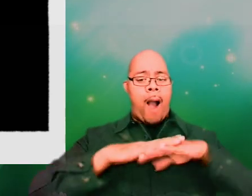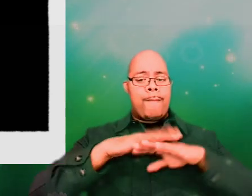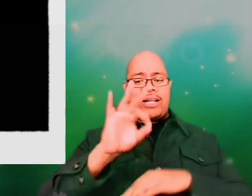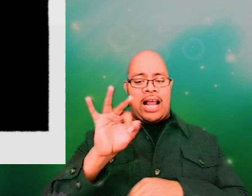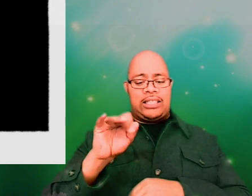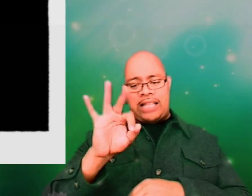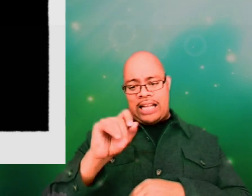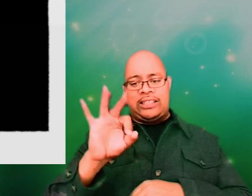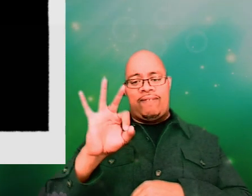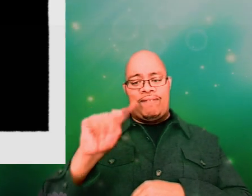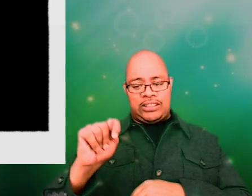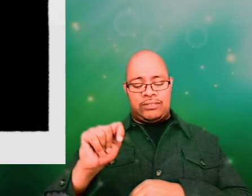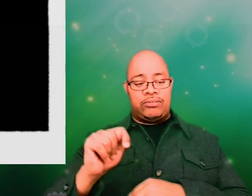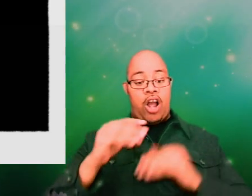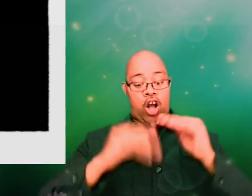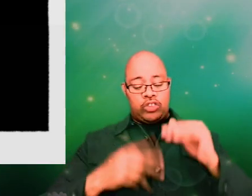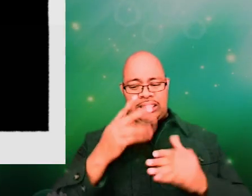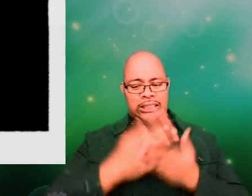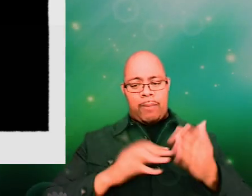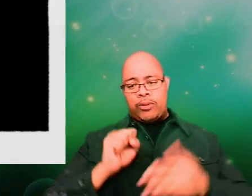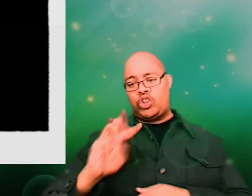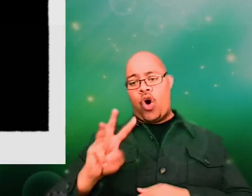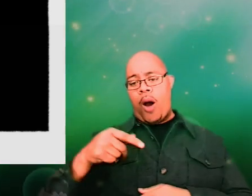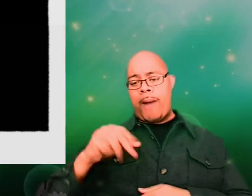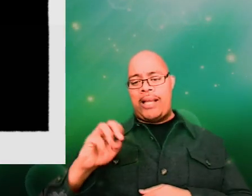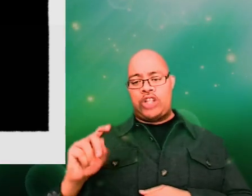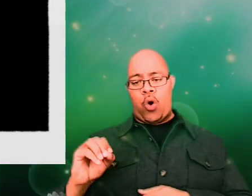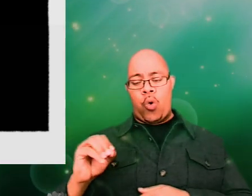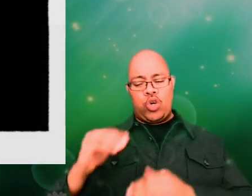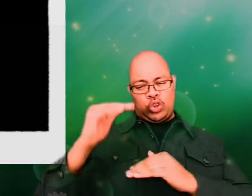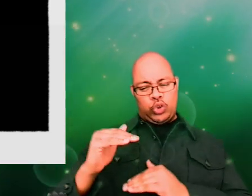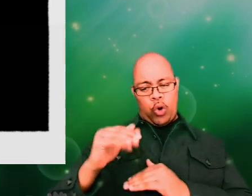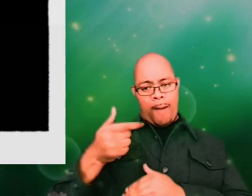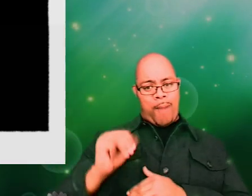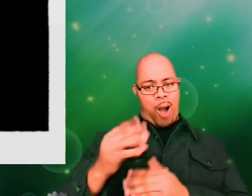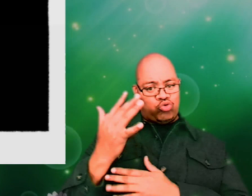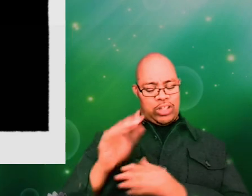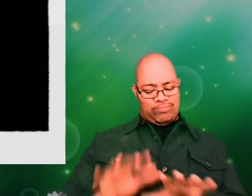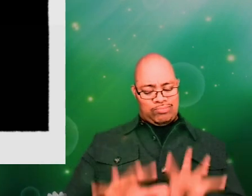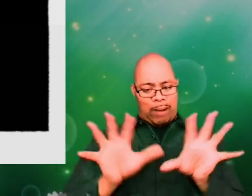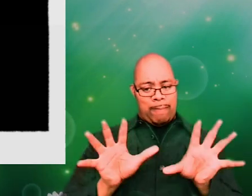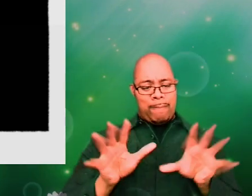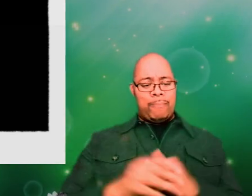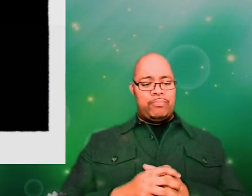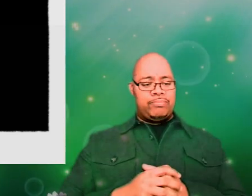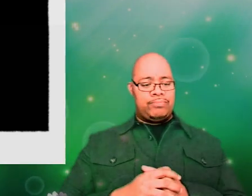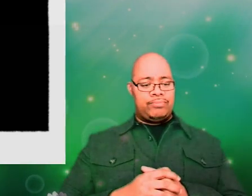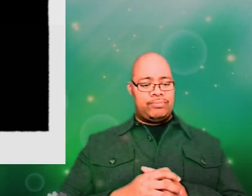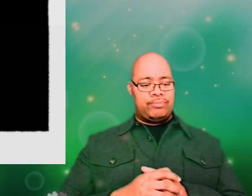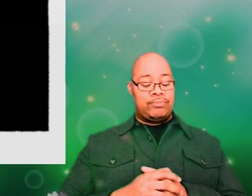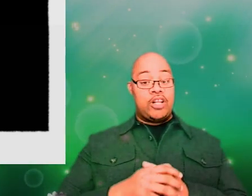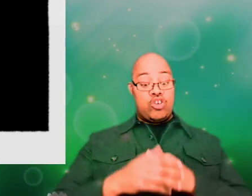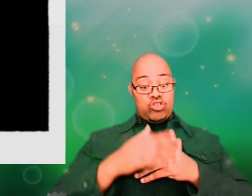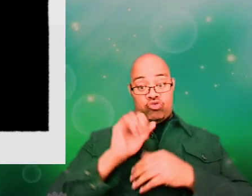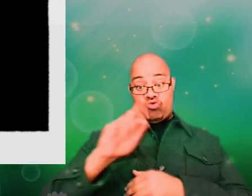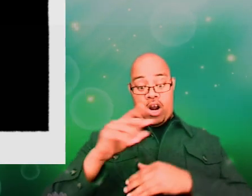tall. Below it, you may see saw palmetto, a shrubby palm that grows close to the ground with a horizontal trunk. Its trunk